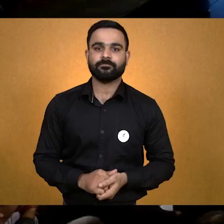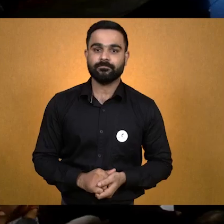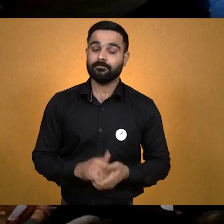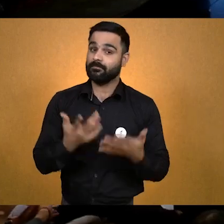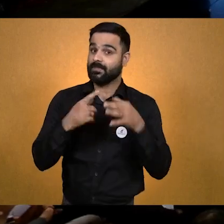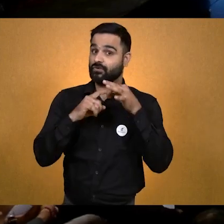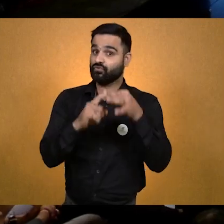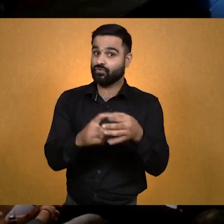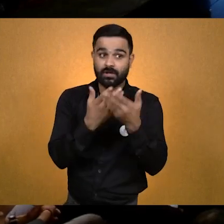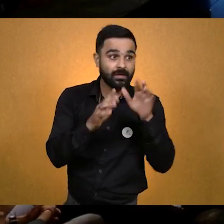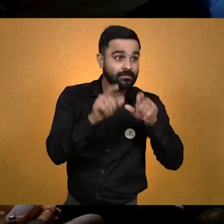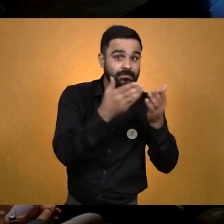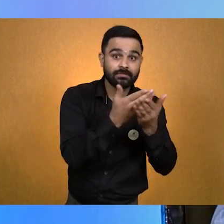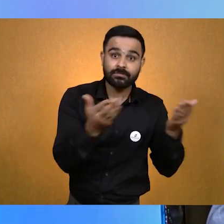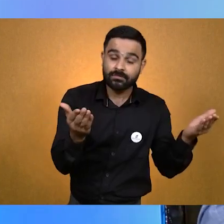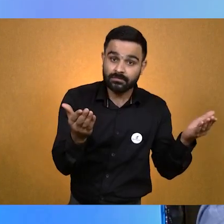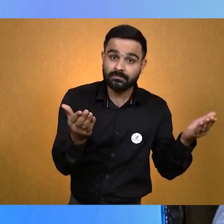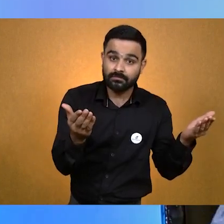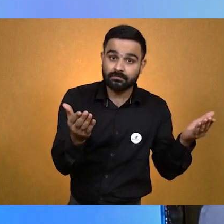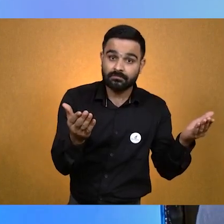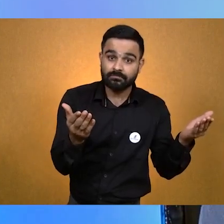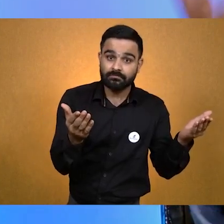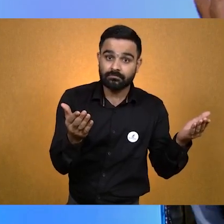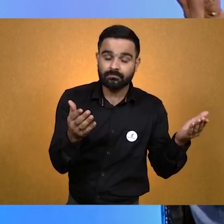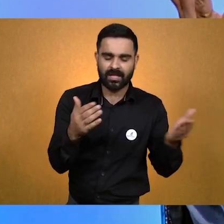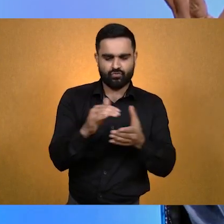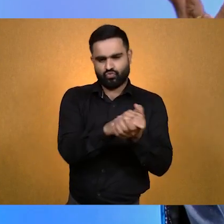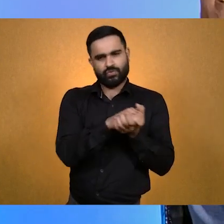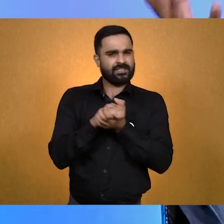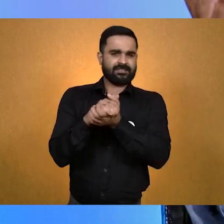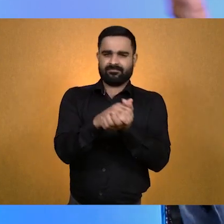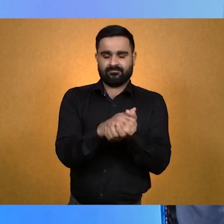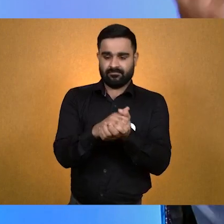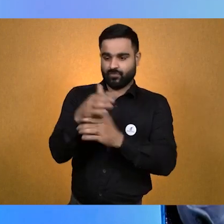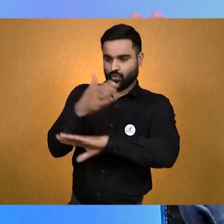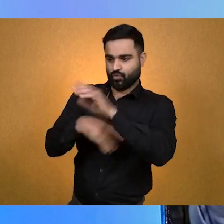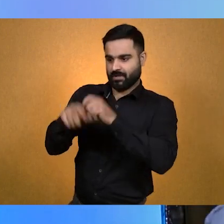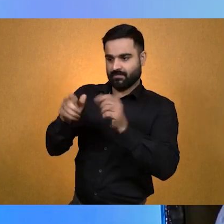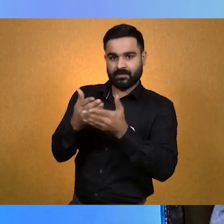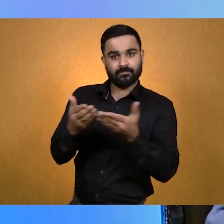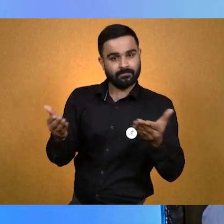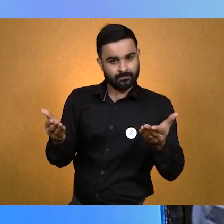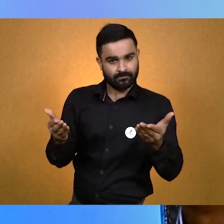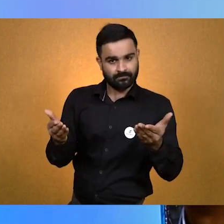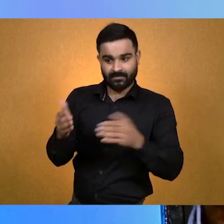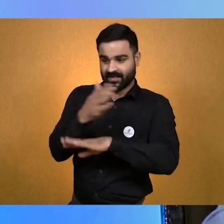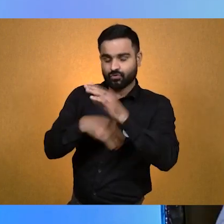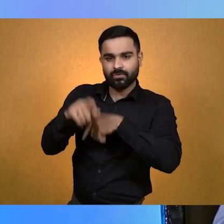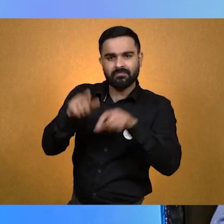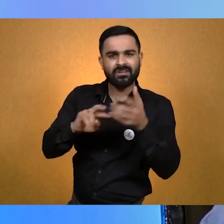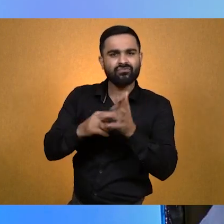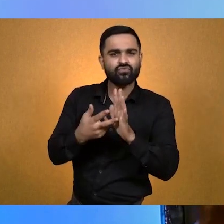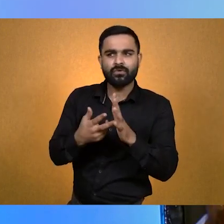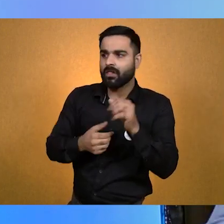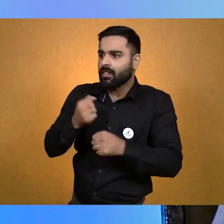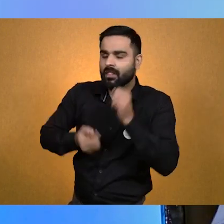Let me ask a question to any one of you. Being friends with people with disabilities. People with disabilities may not be